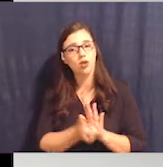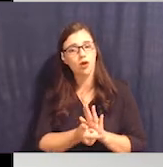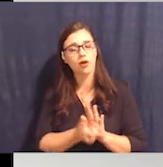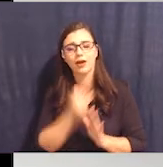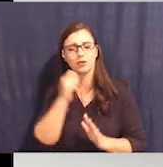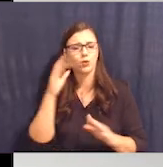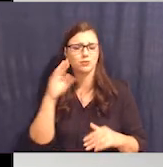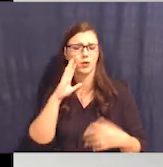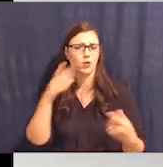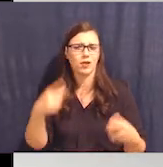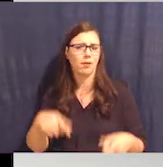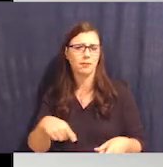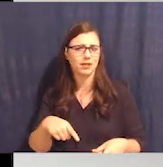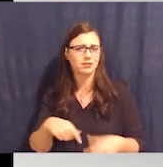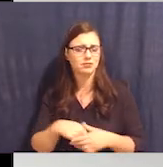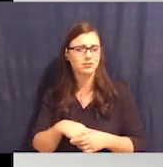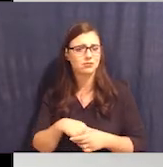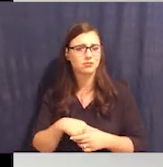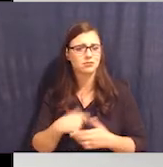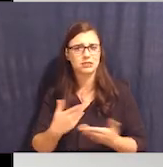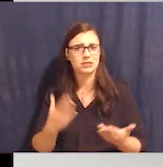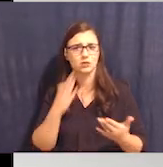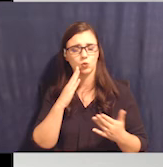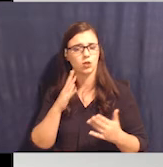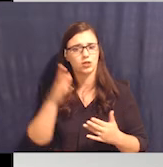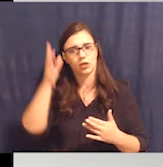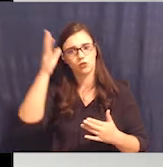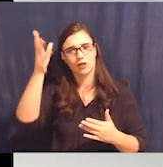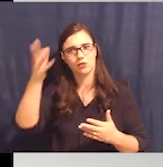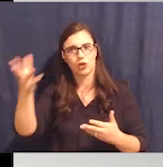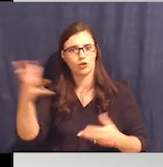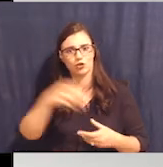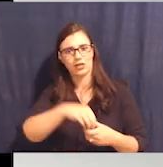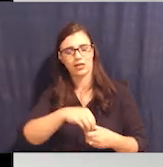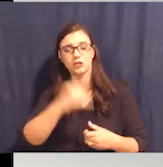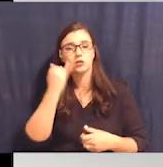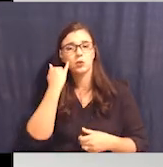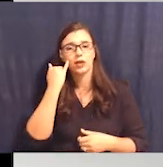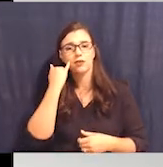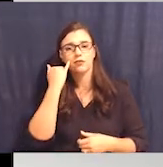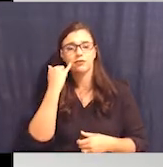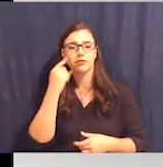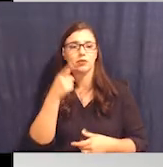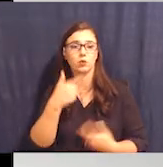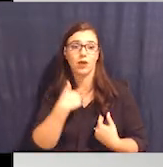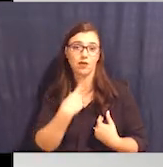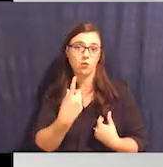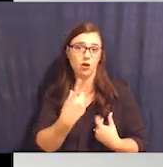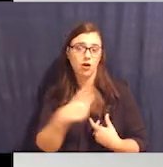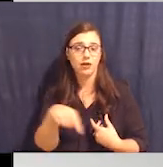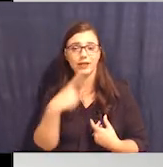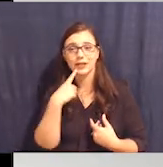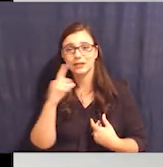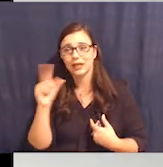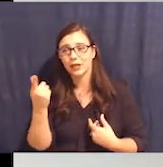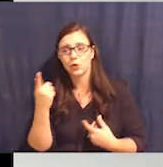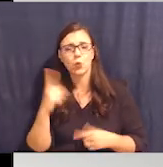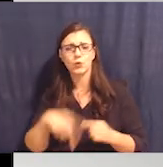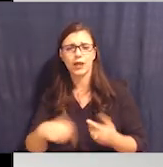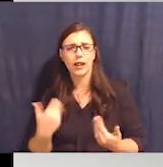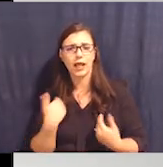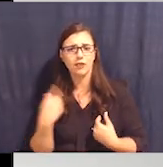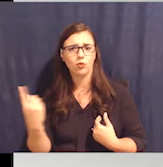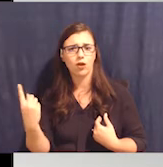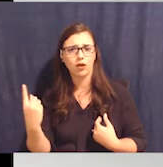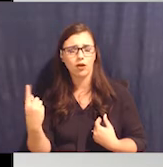change the law, I don't expect that that's going to happen. These things will get grandfathered in. So even if you have one and they say